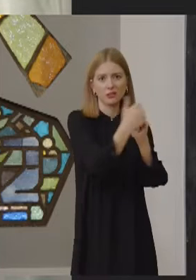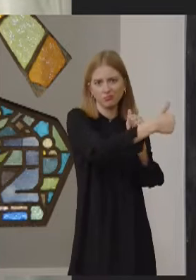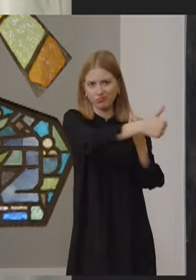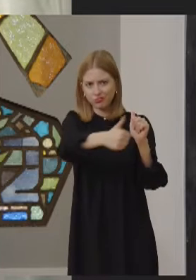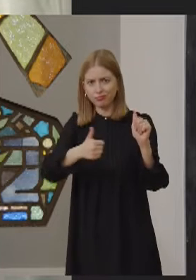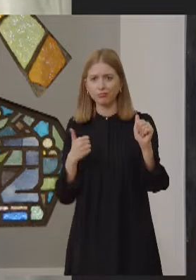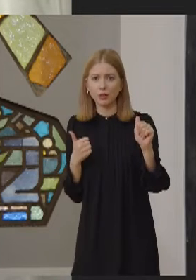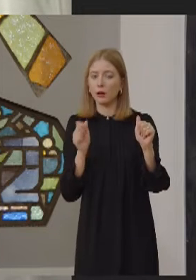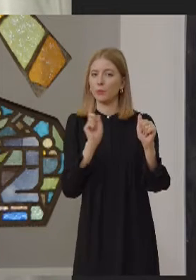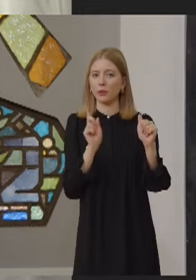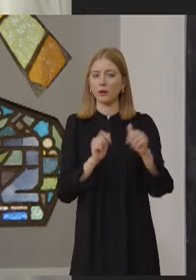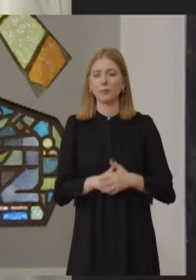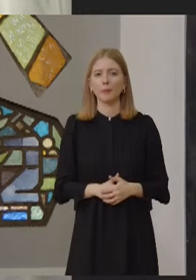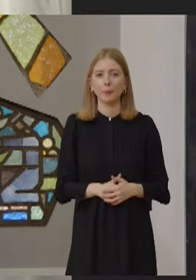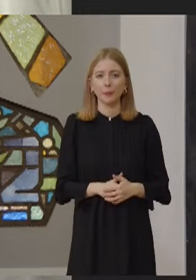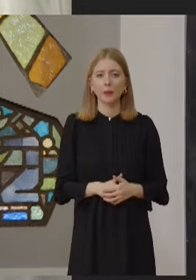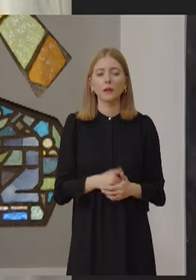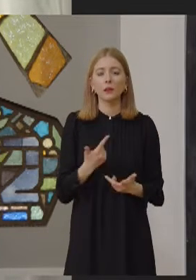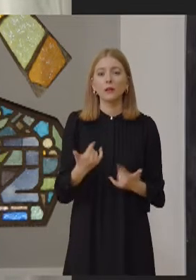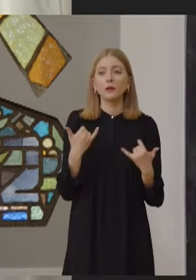35 countries.